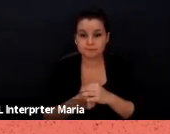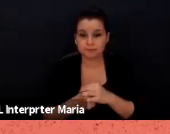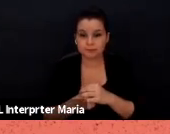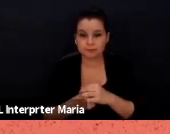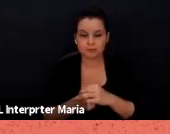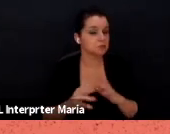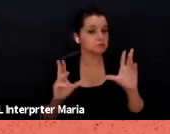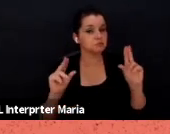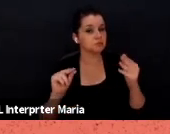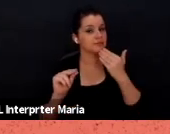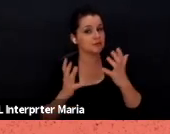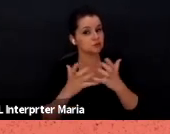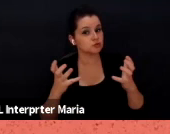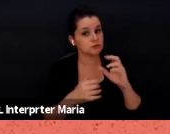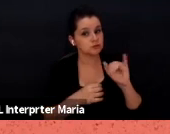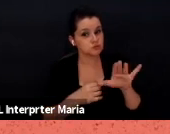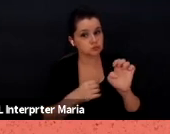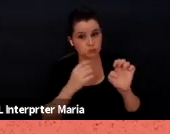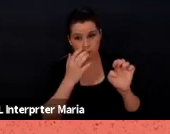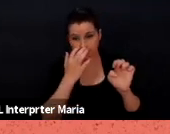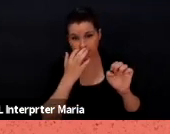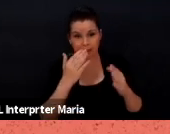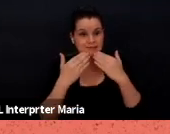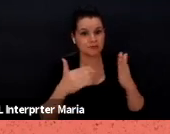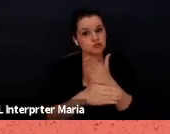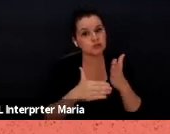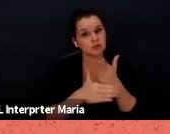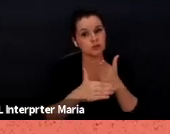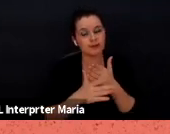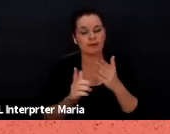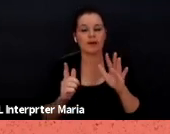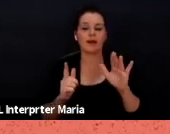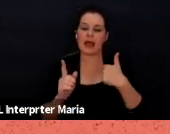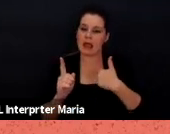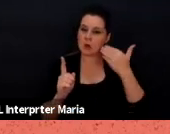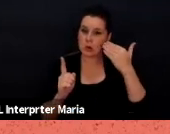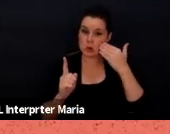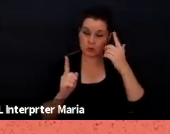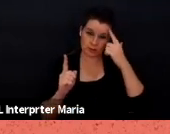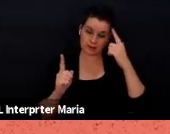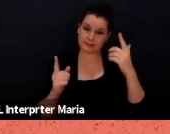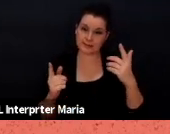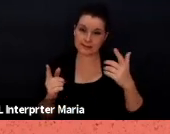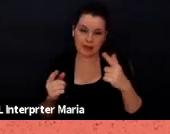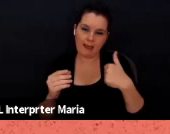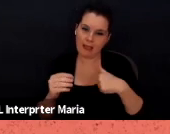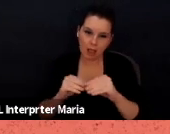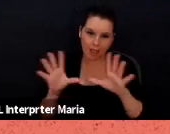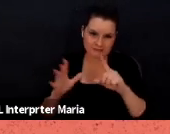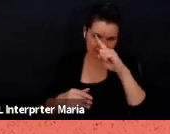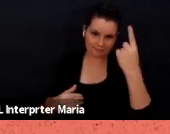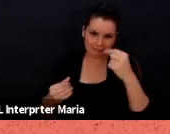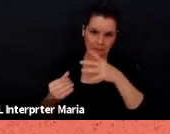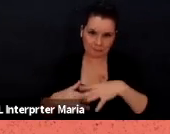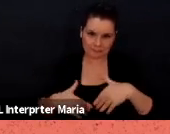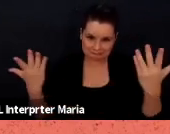No, thank you so much, Jo. Thank you for sharing. I know for me, I am obviously a Black woman. So